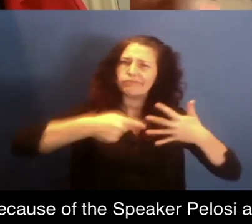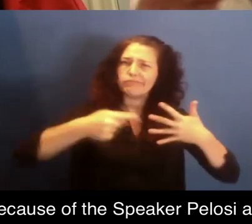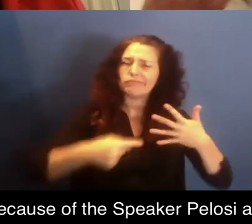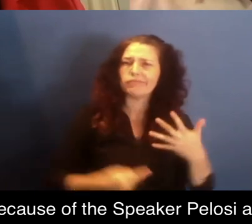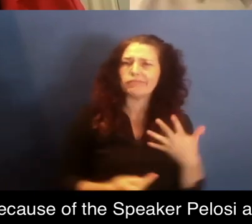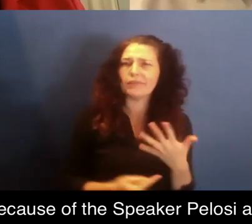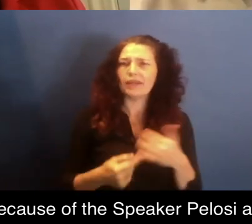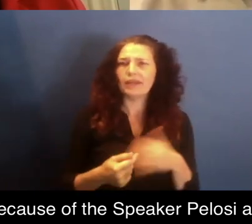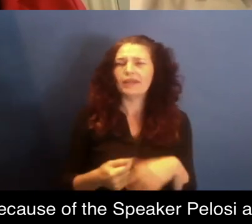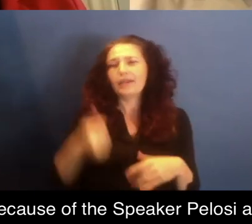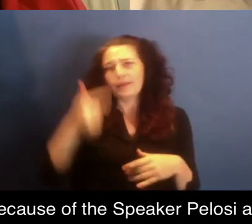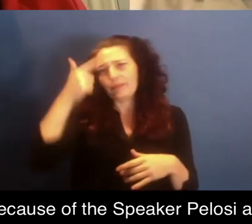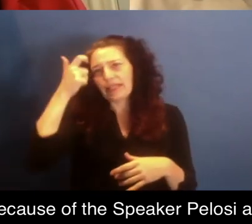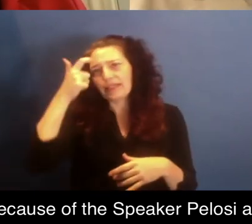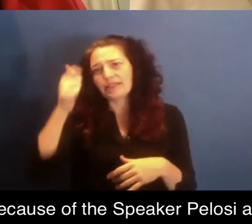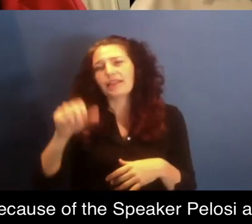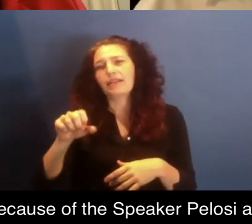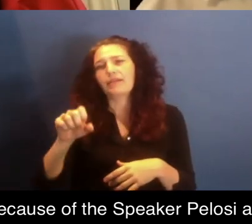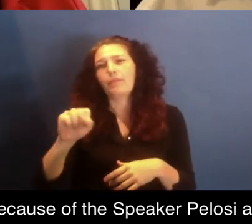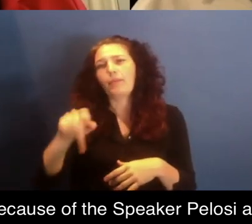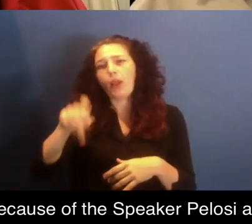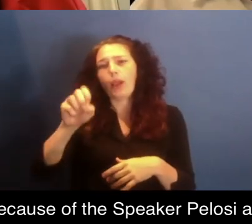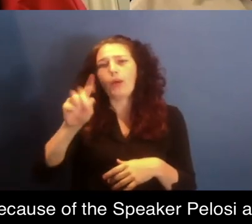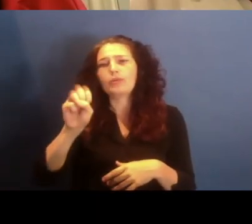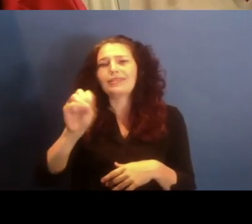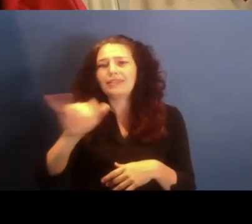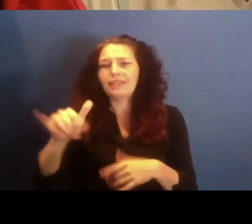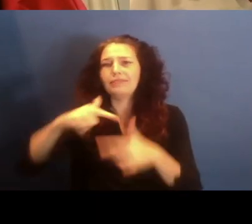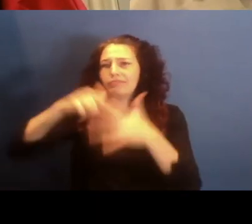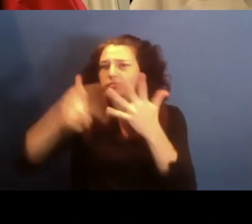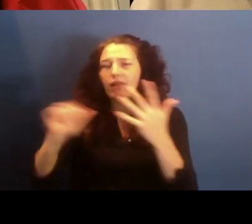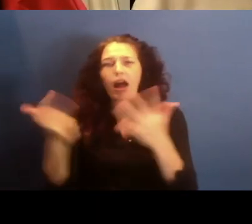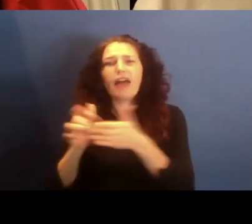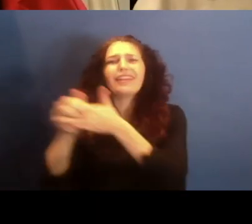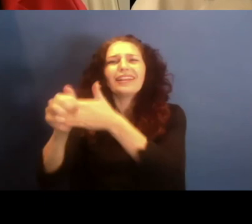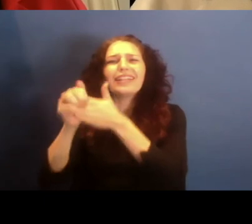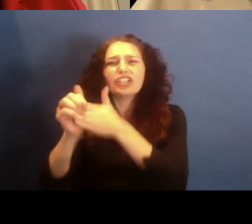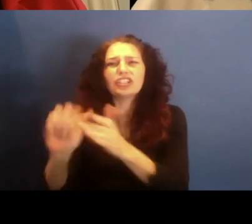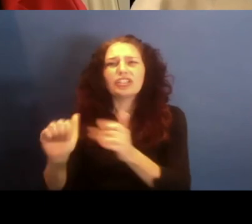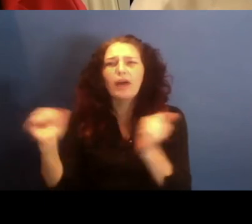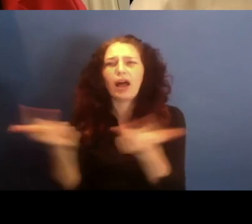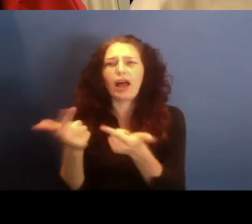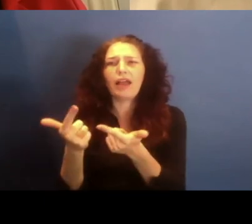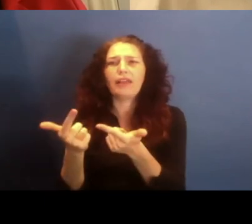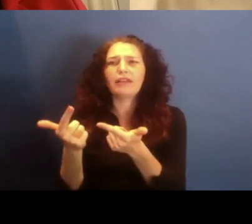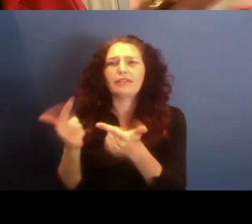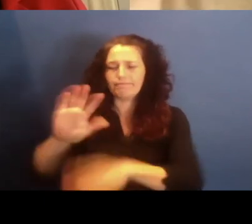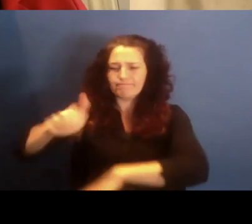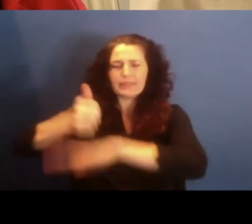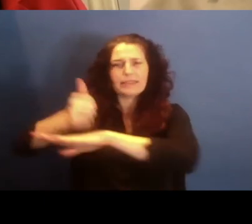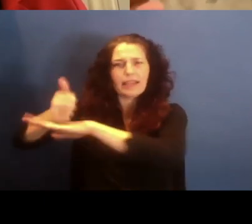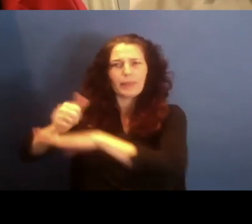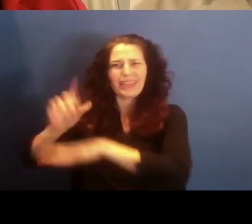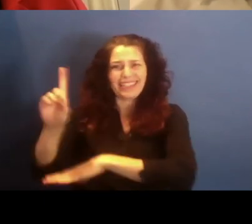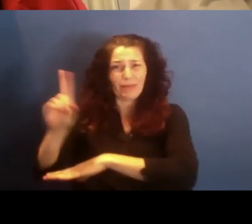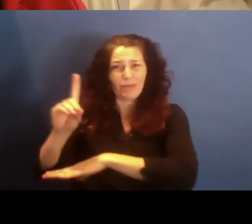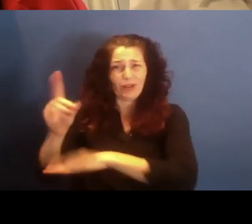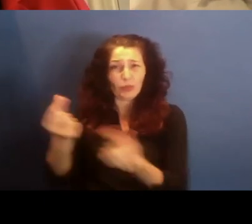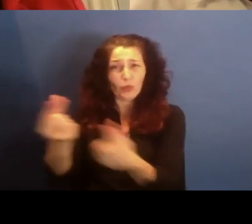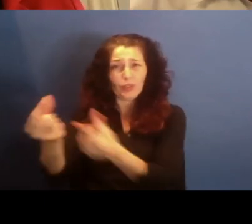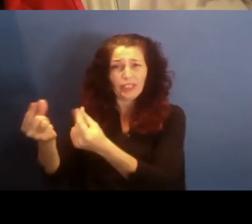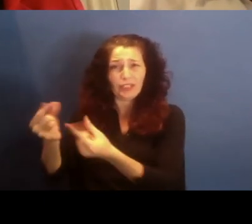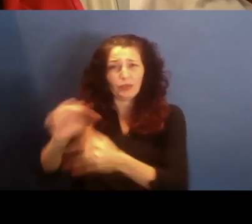and the, and the leadership that House Democrats did in, uh, in shaping the package, but does not, that's kind of invisible.